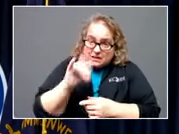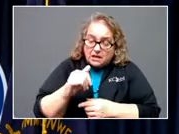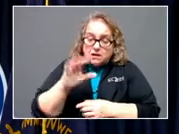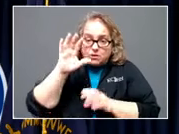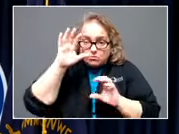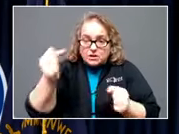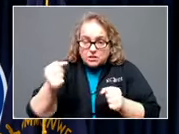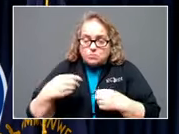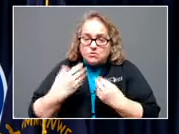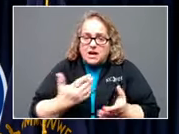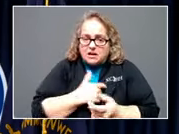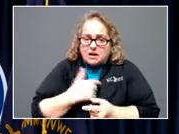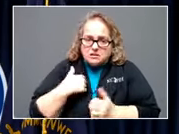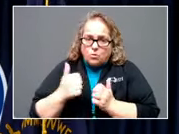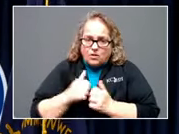that 100%